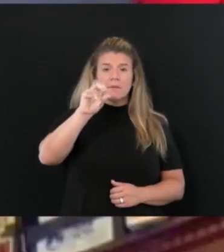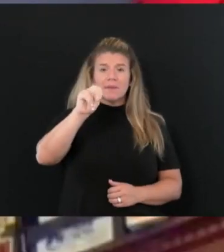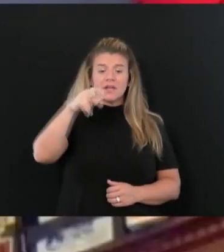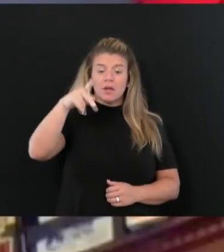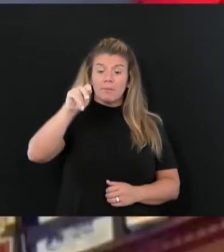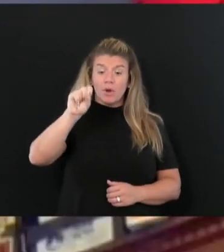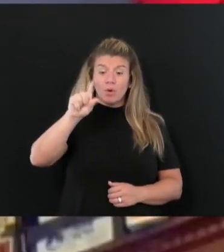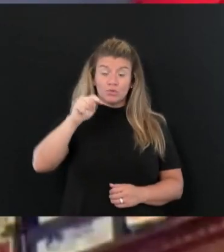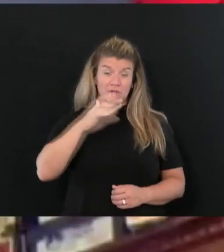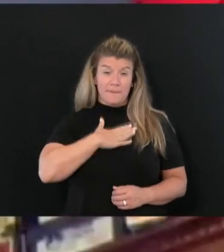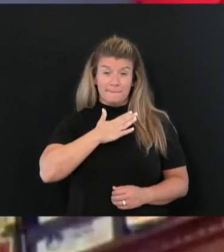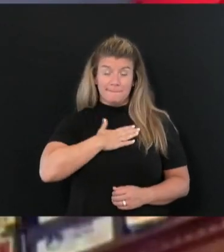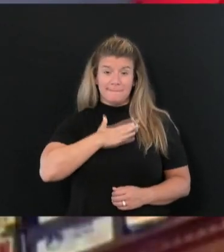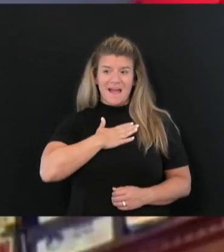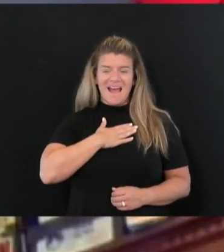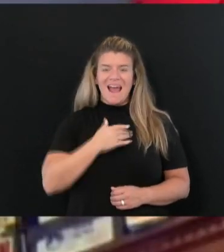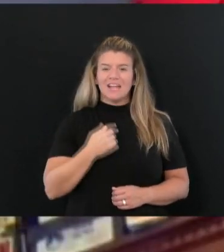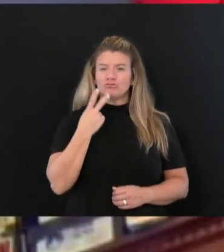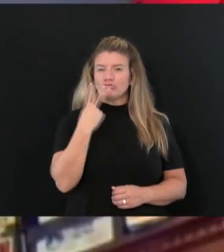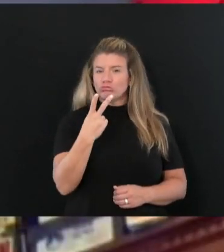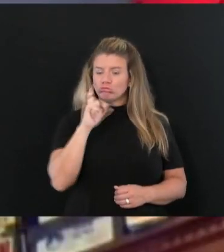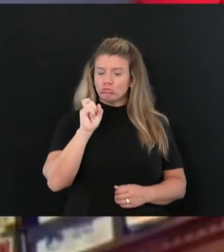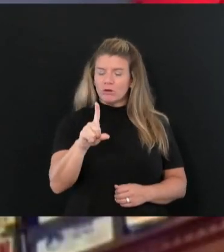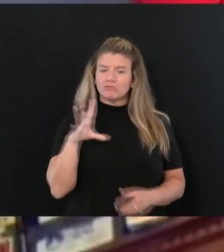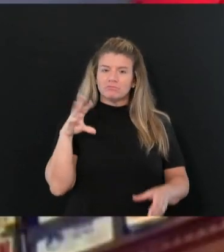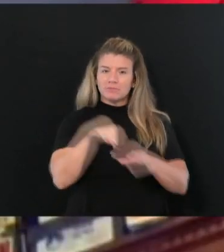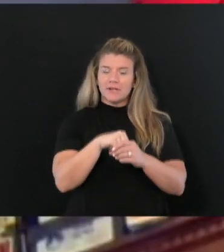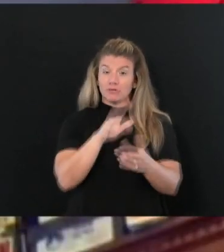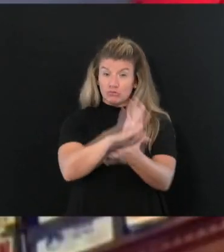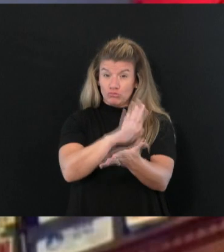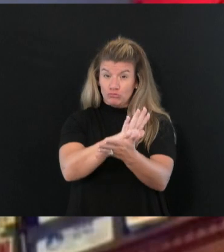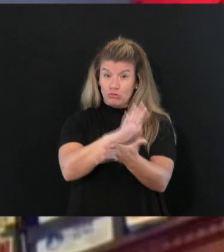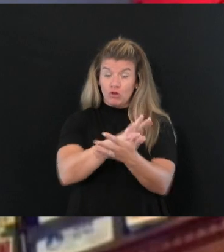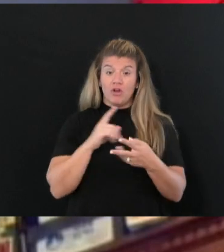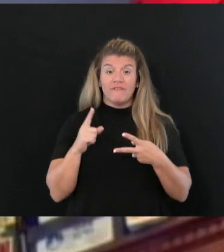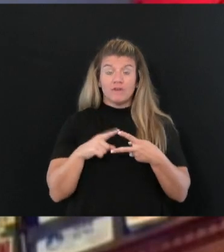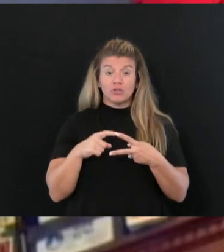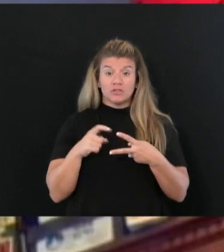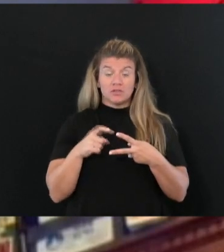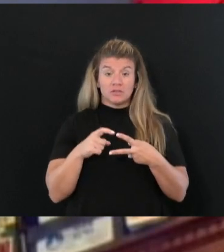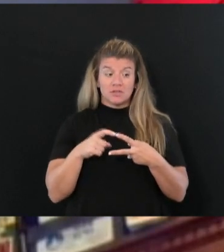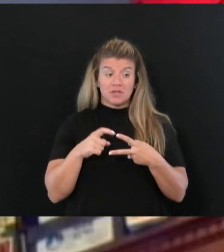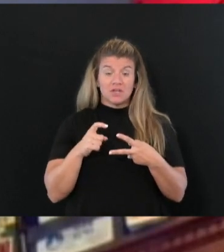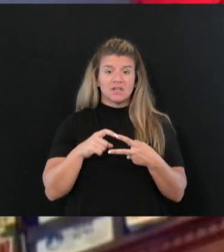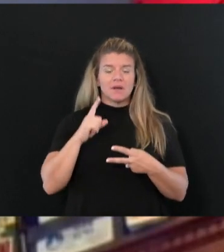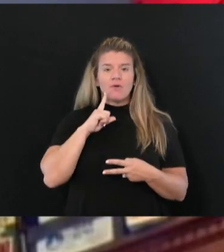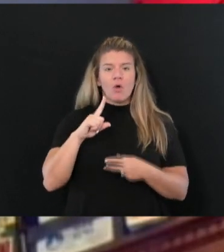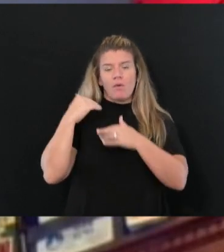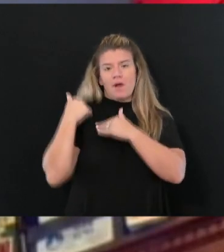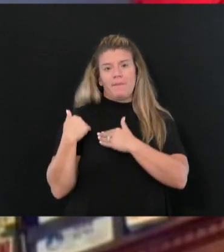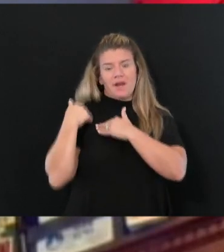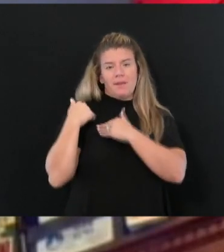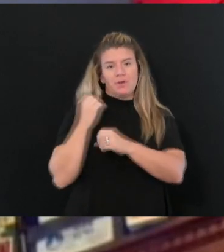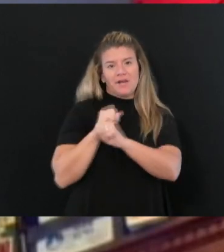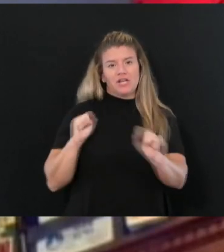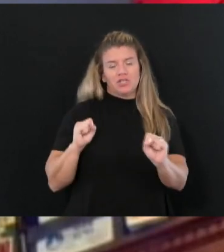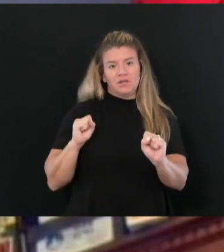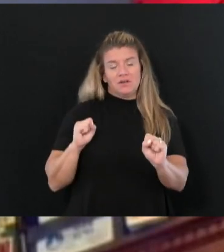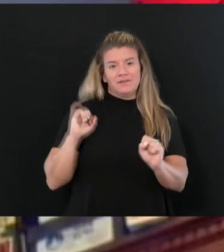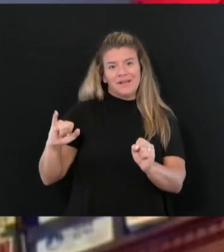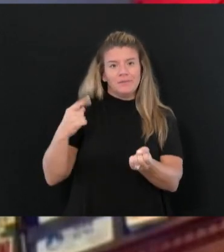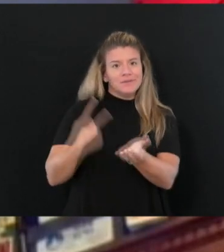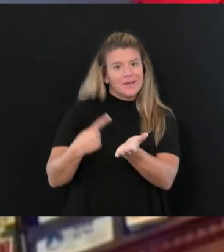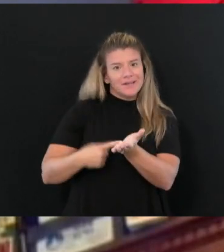a 2-part school-related question. The first part deals with liability protection is being debated in Congress,